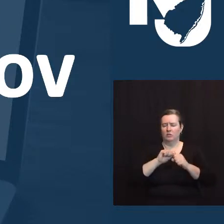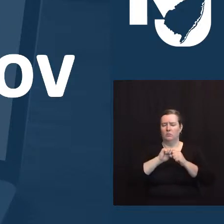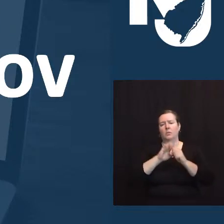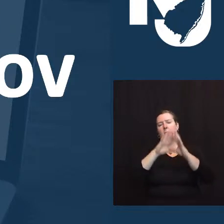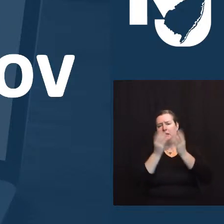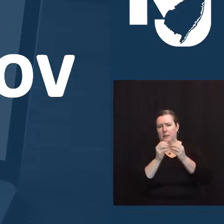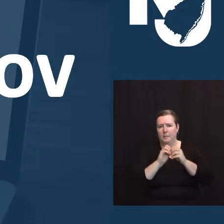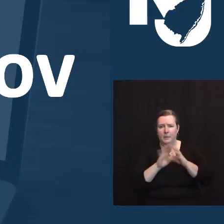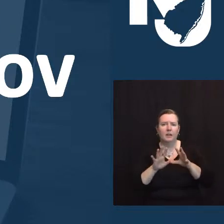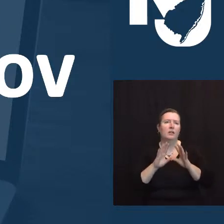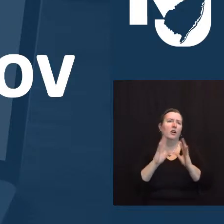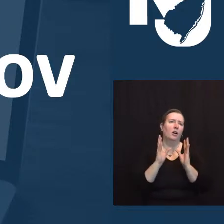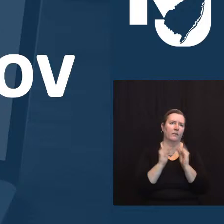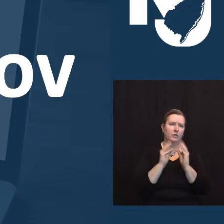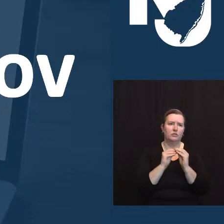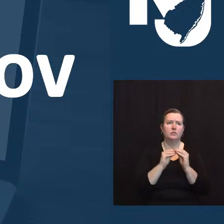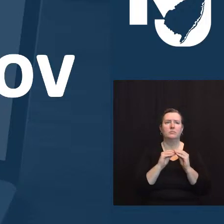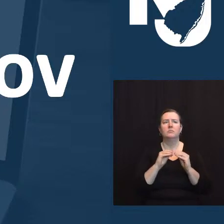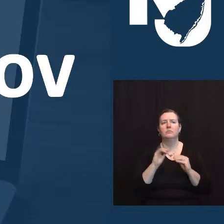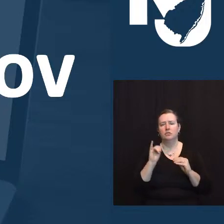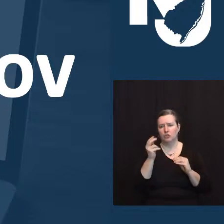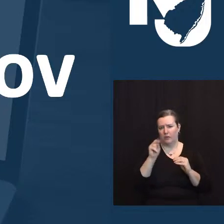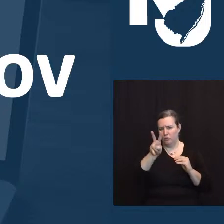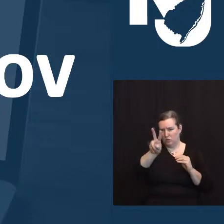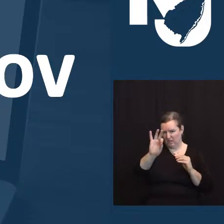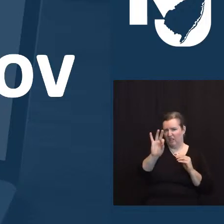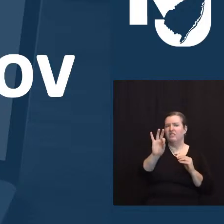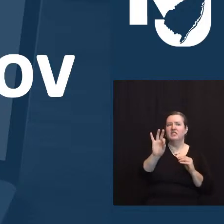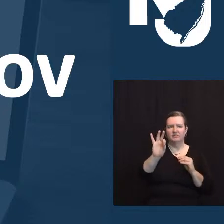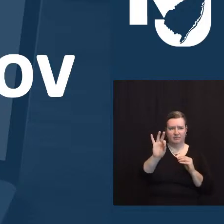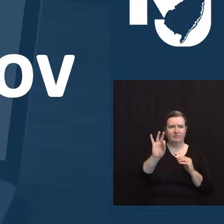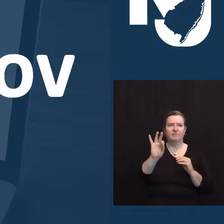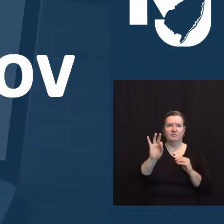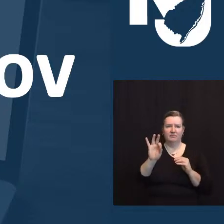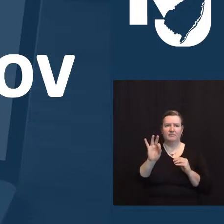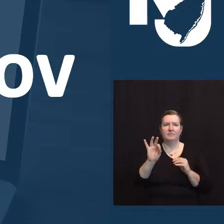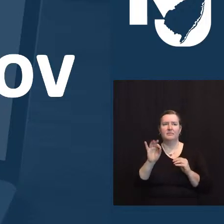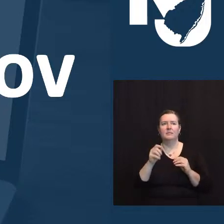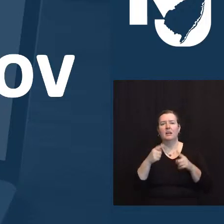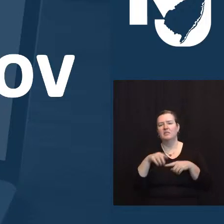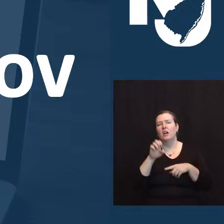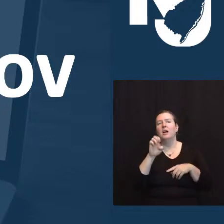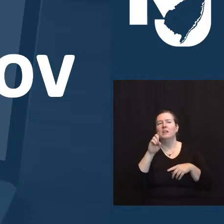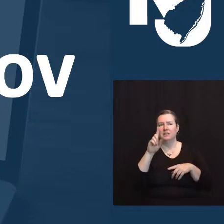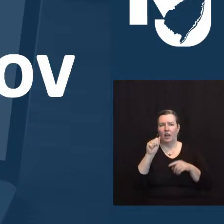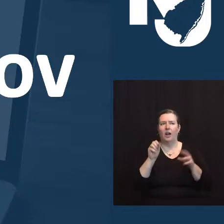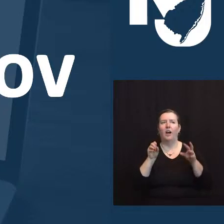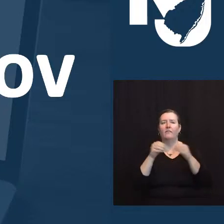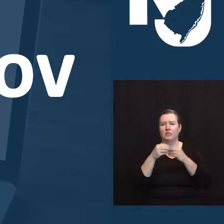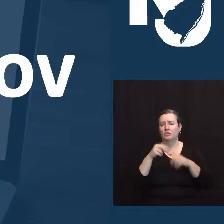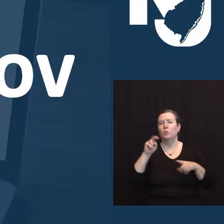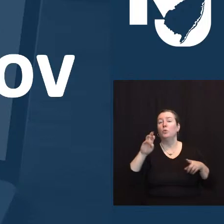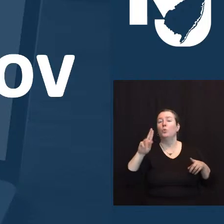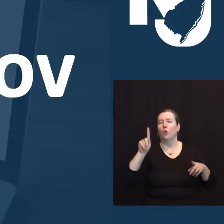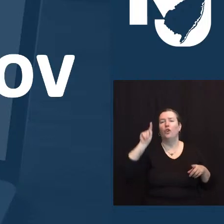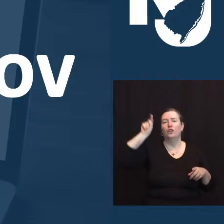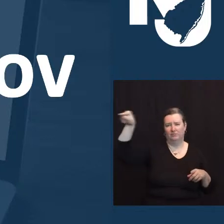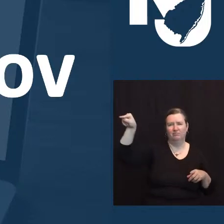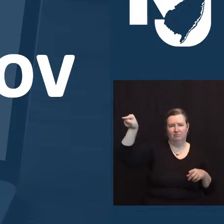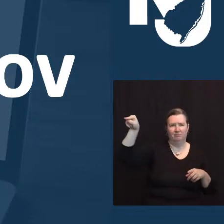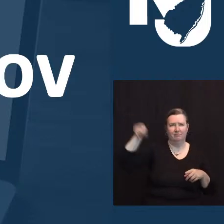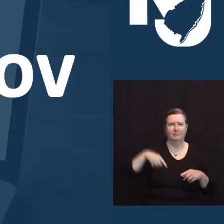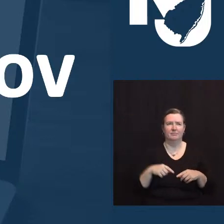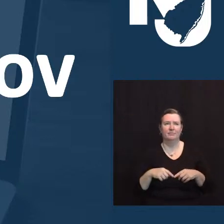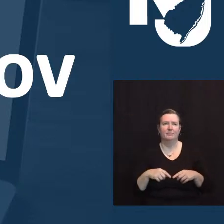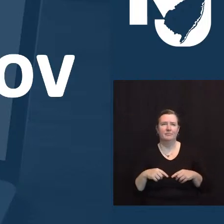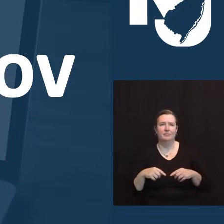EDA offices in Newark. You and I were together. Jared Maples was there. I don't see Jared. Please send out an all-points bulletin for